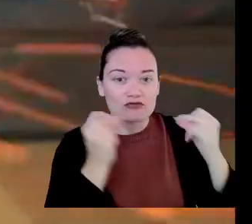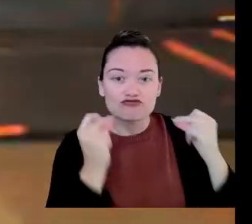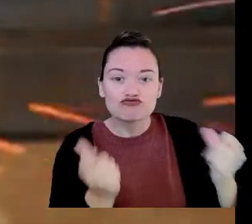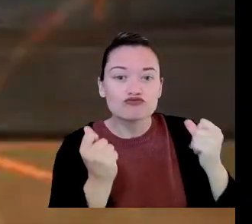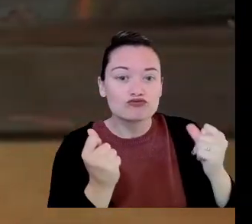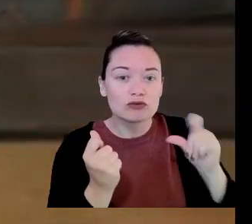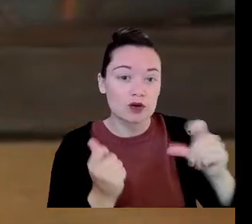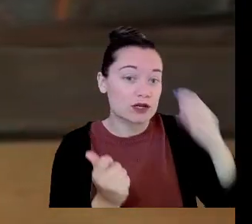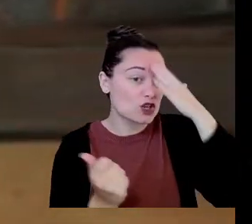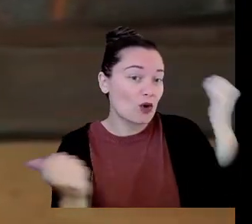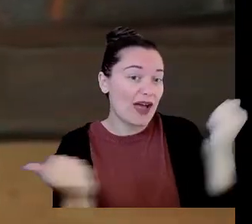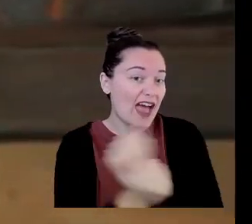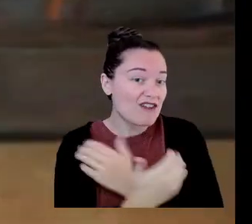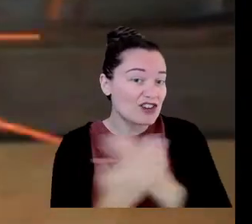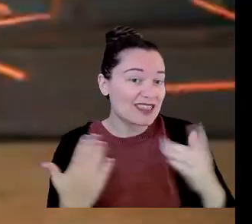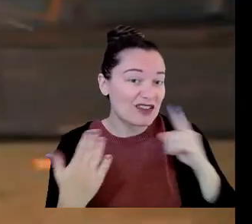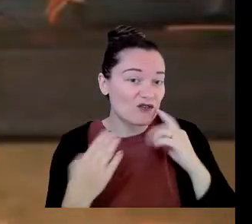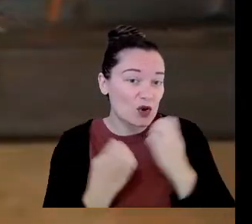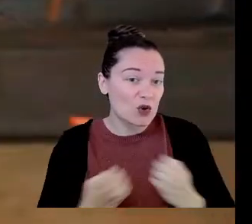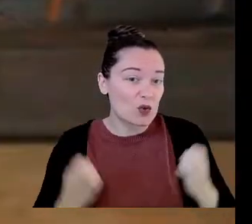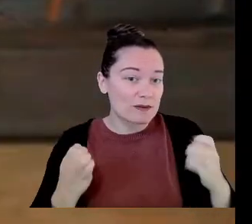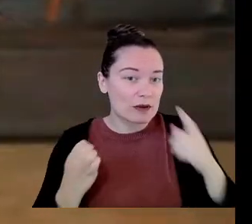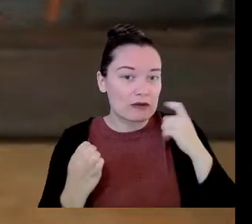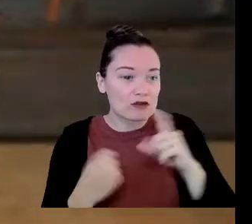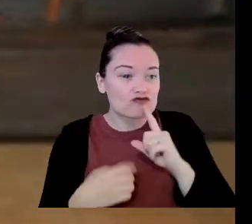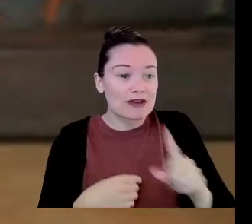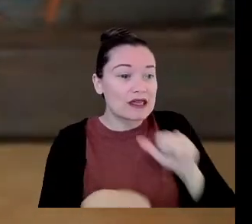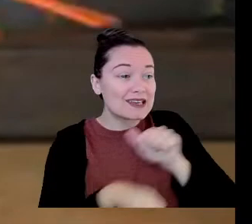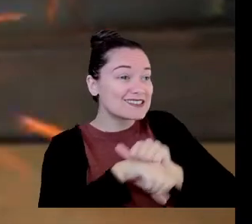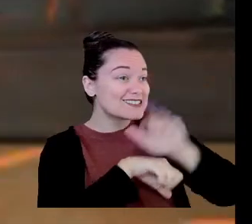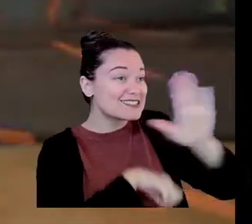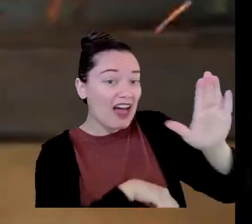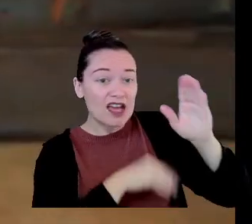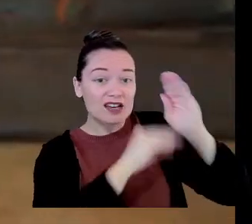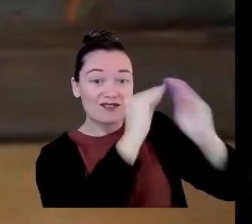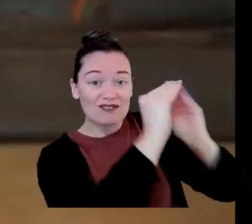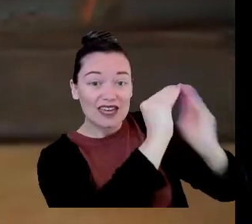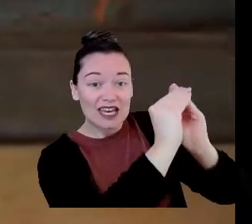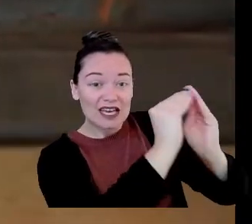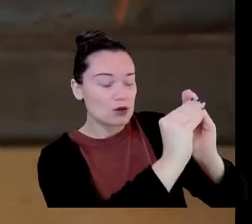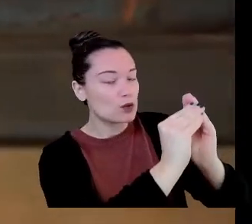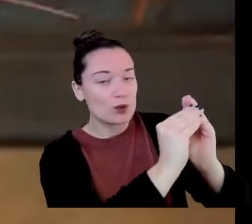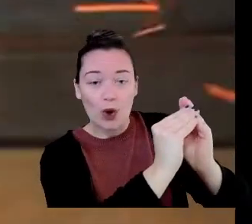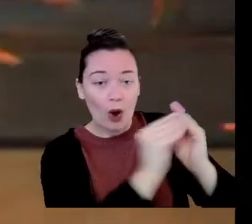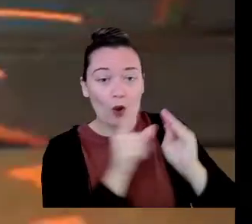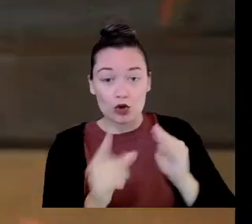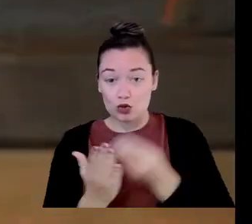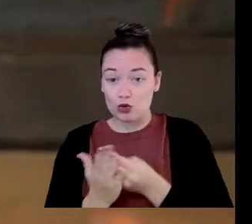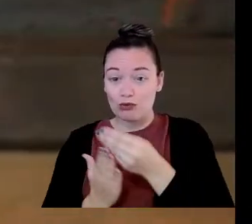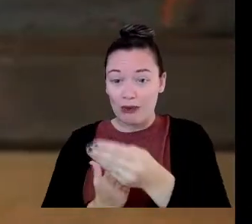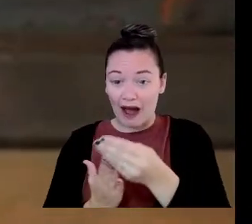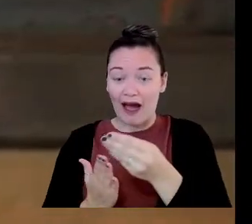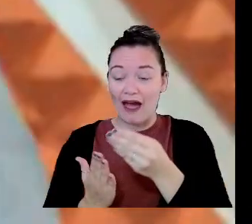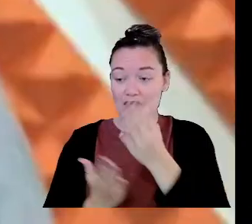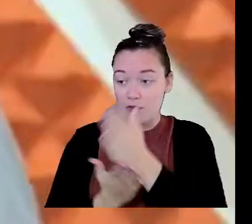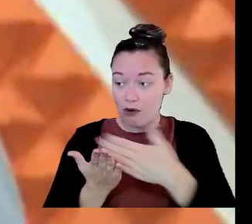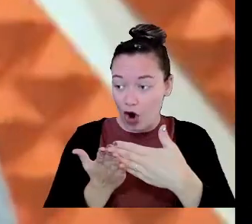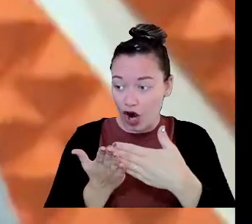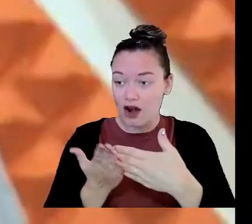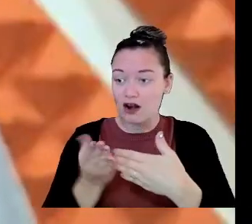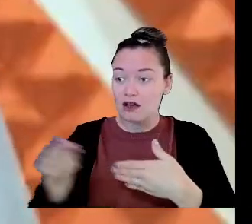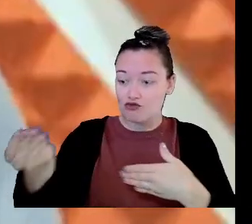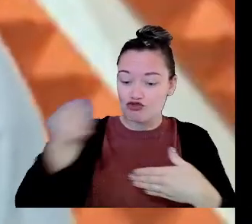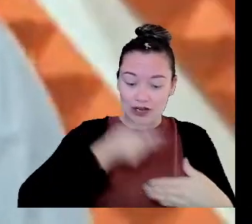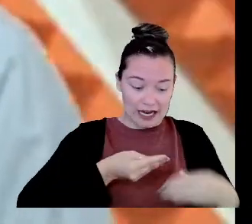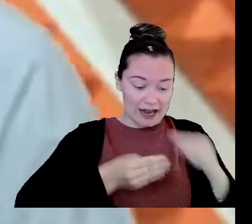equipment, because more than likely, you're not going to send this to the shop. You're going to go get the part and you're going to fix it yourself.